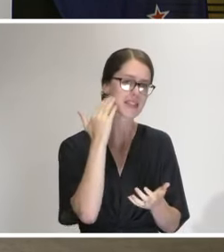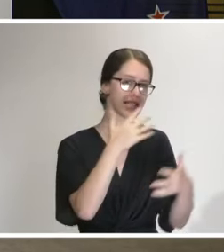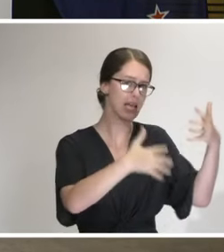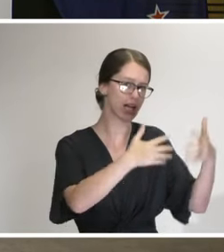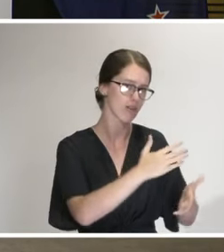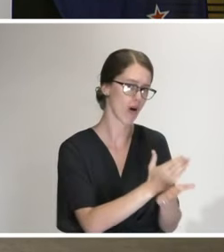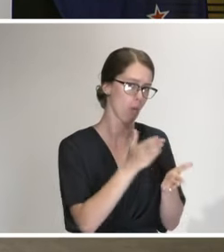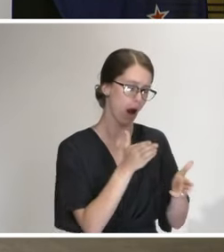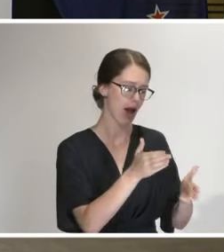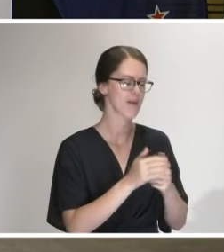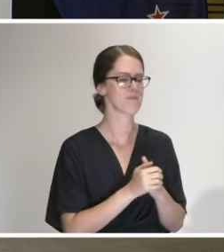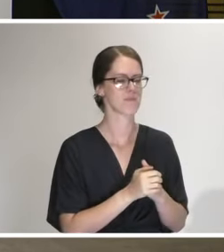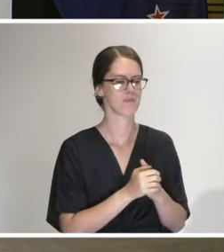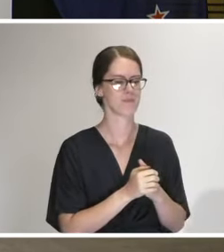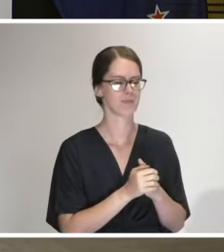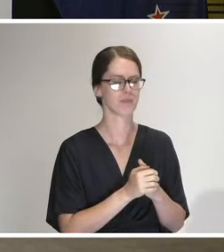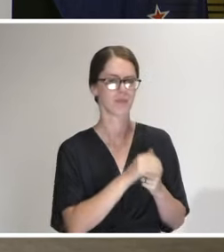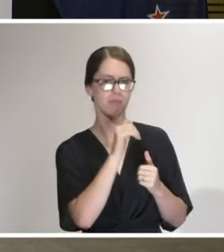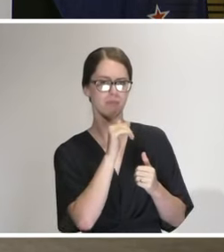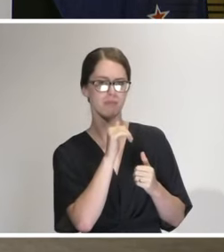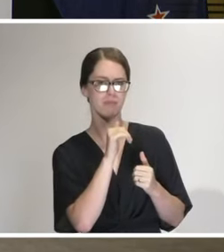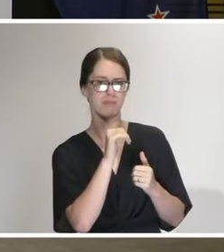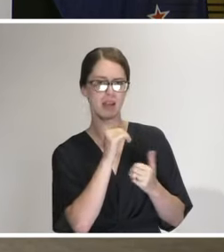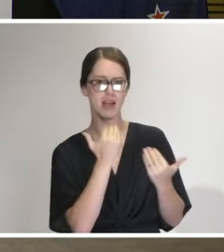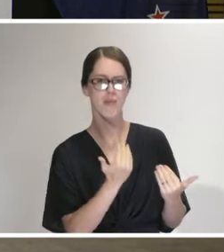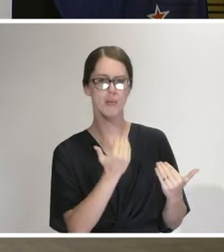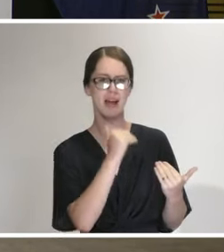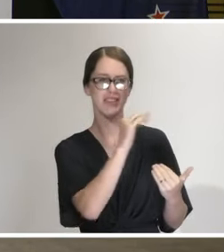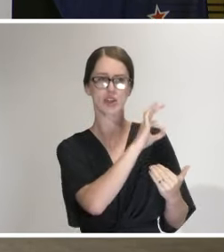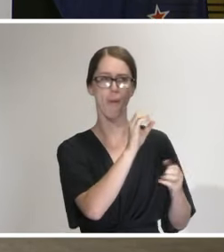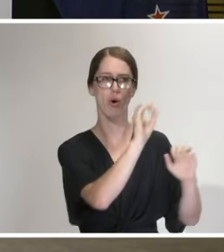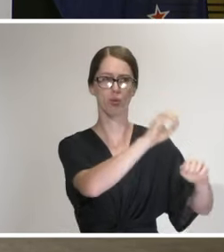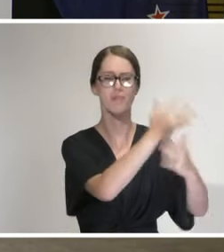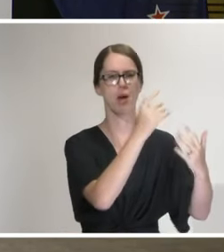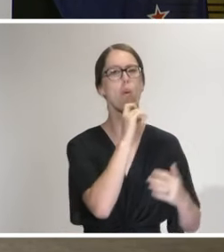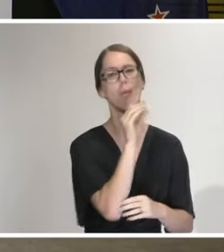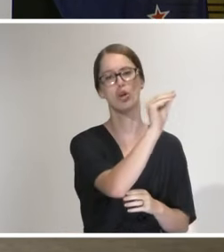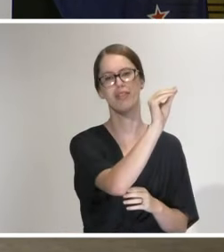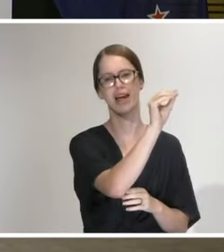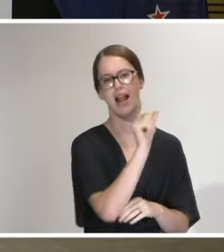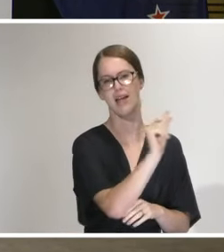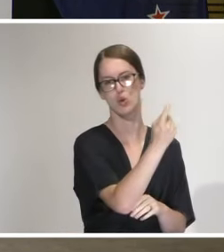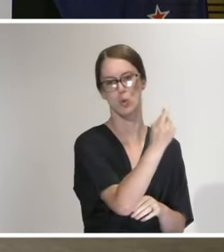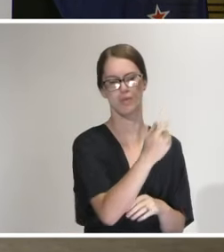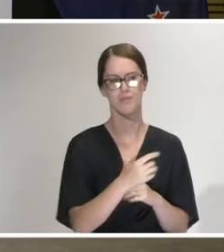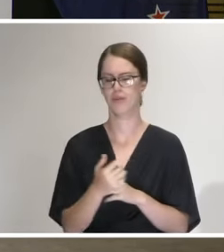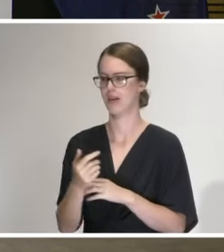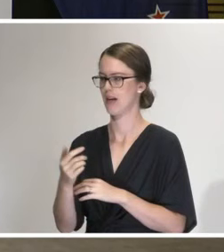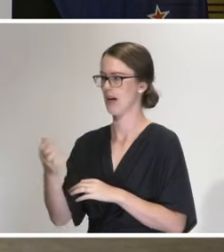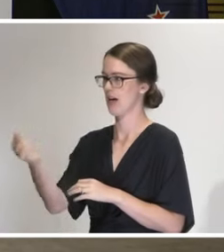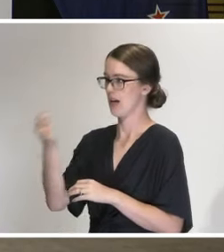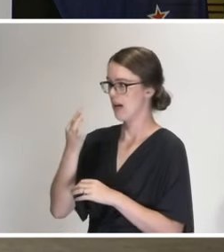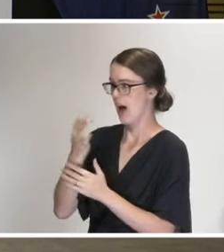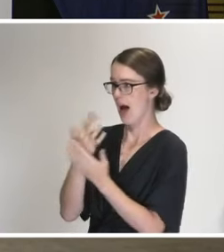correctly. But we will, if it's not on our website, we'll get the latest breakdown on our website. Do you have a rough idea of how many